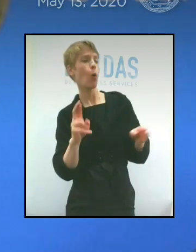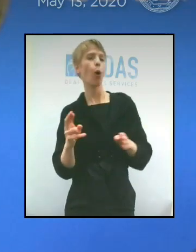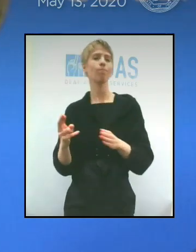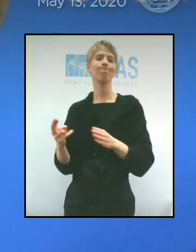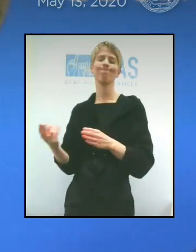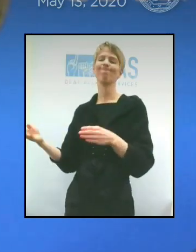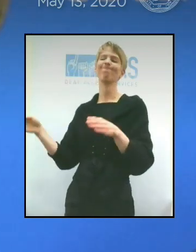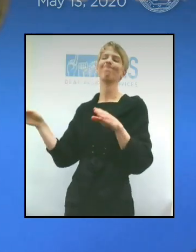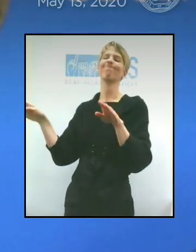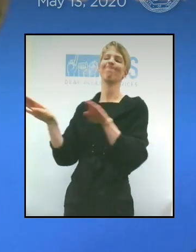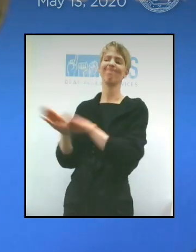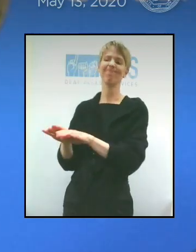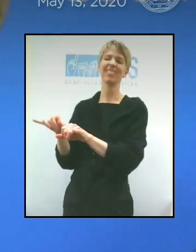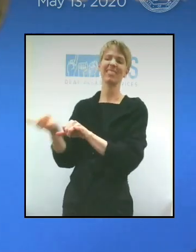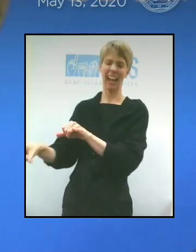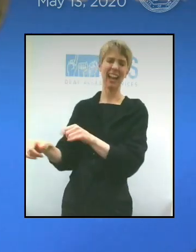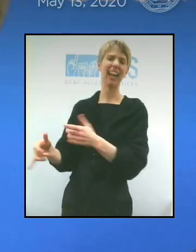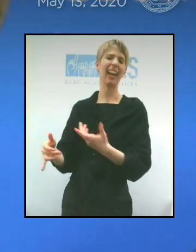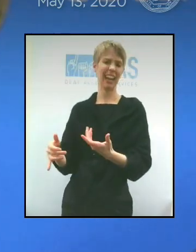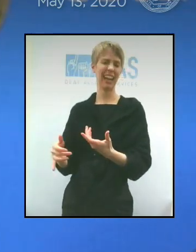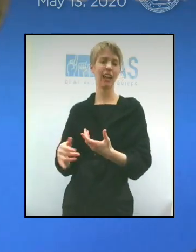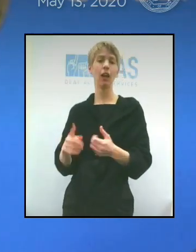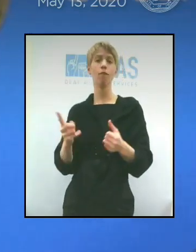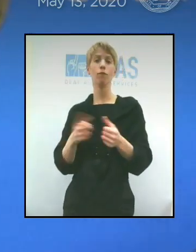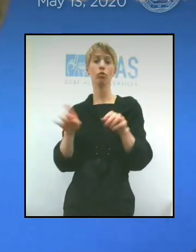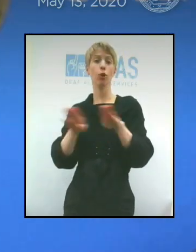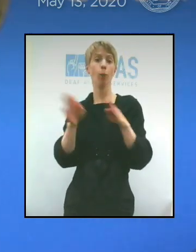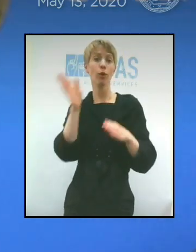usage, if not, at this point, tent camping.